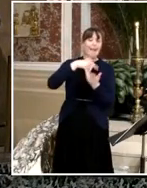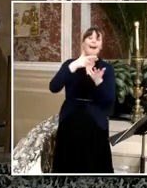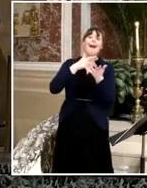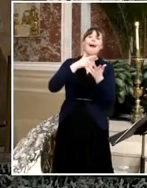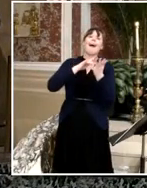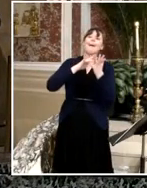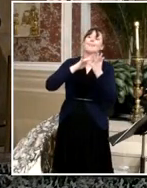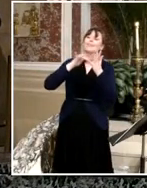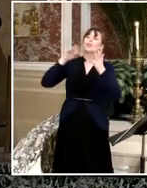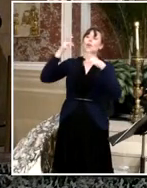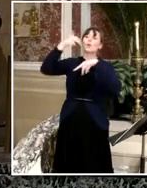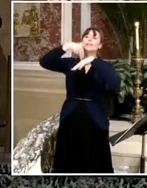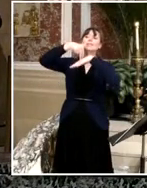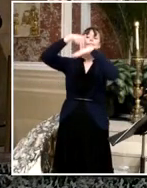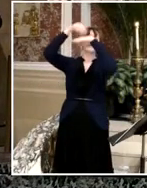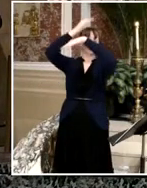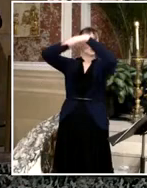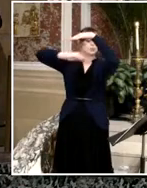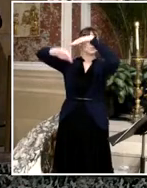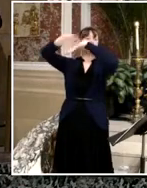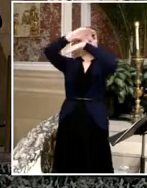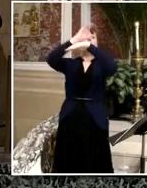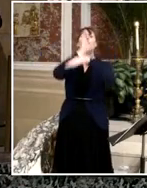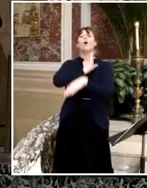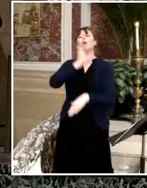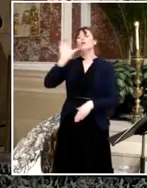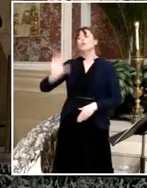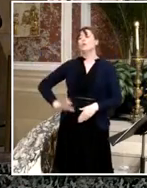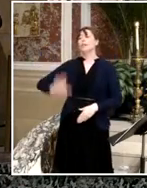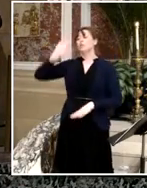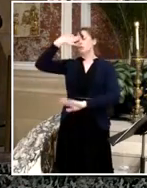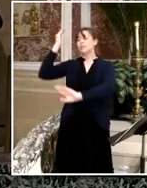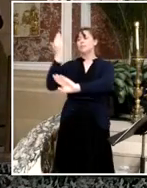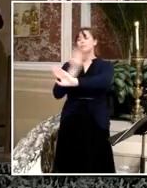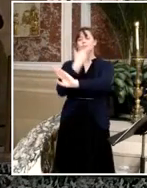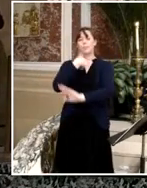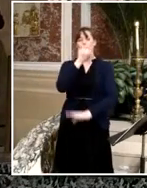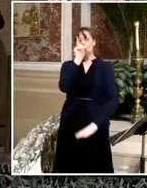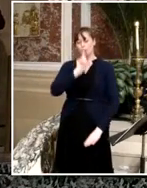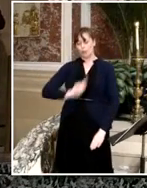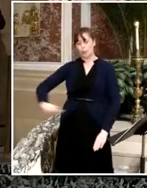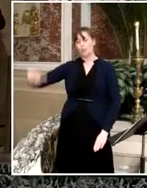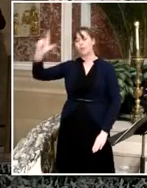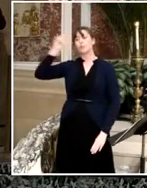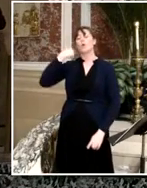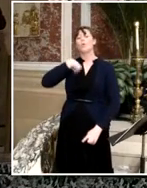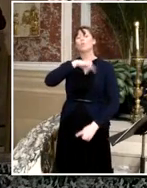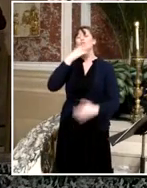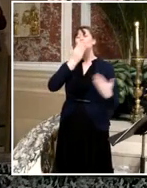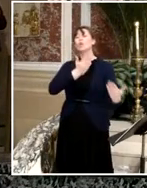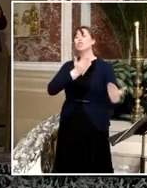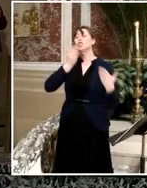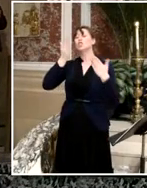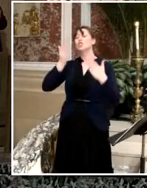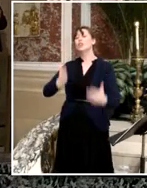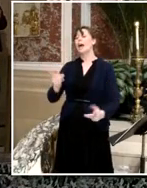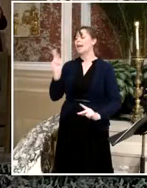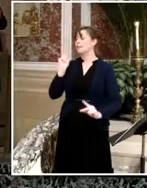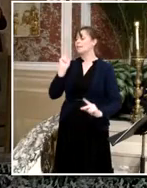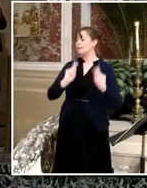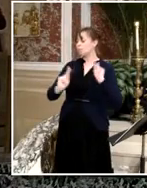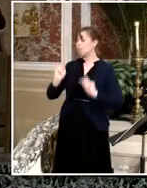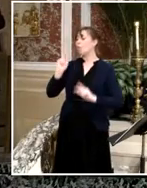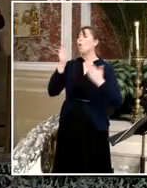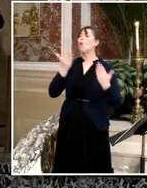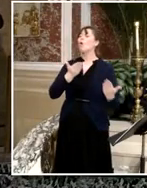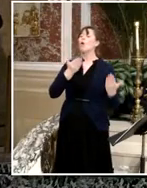glorious ascension into heaven of Christ, your Son, our Lord, we, your servants and your holy people,